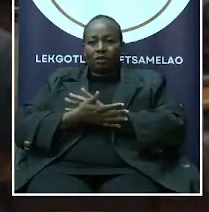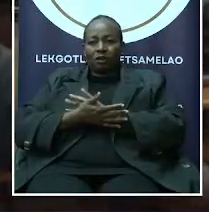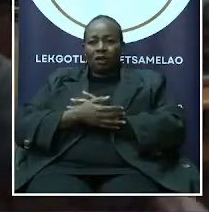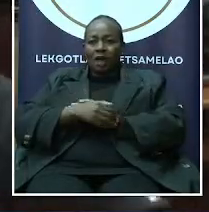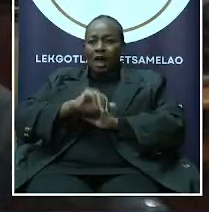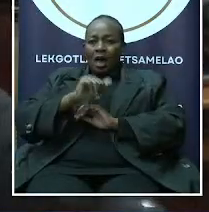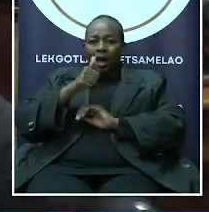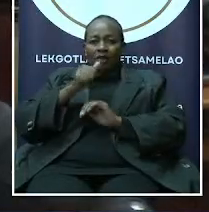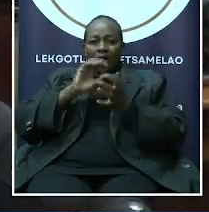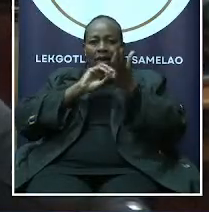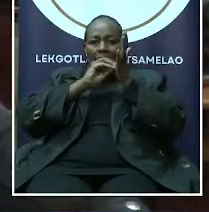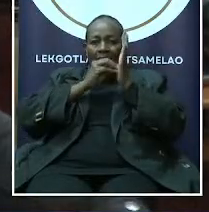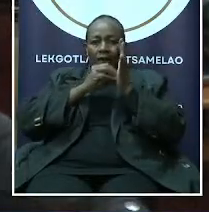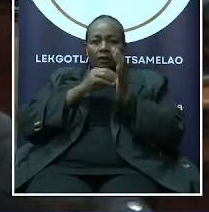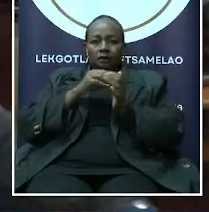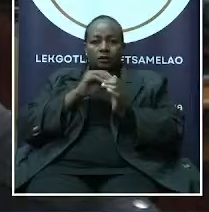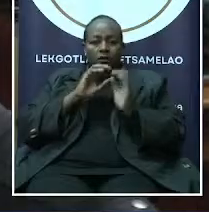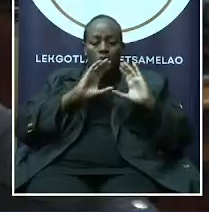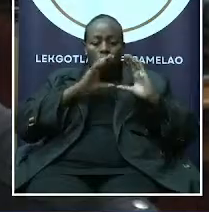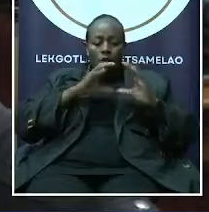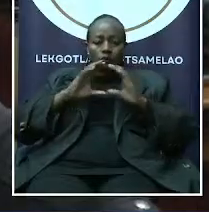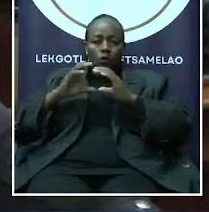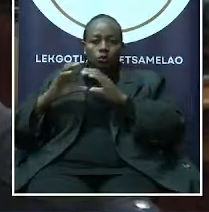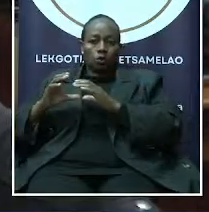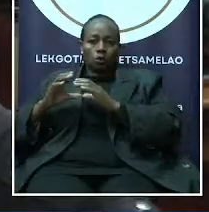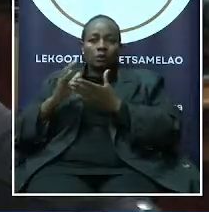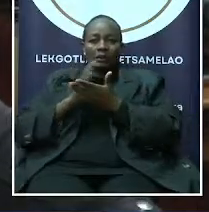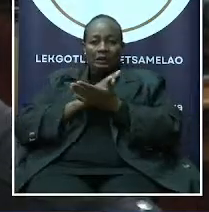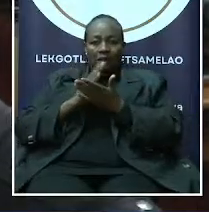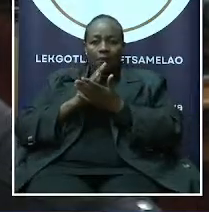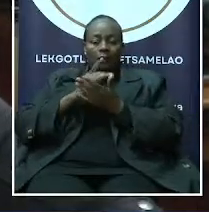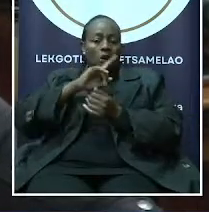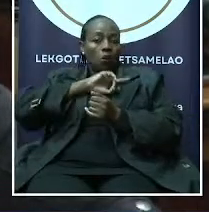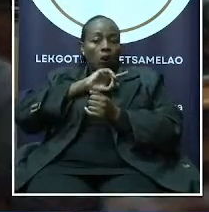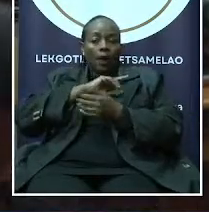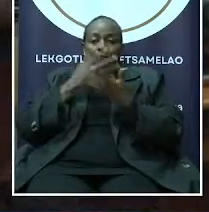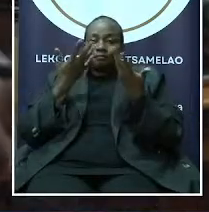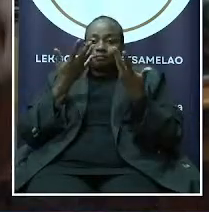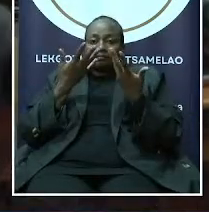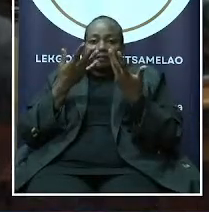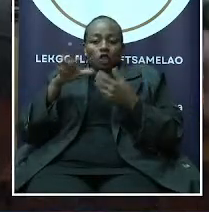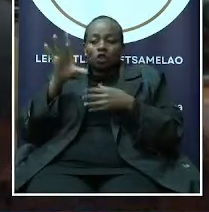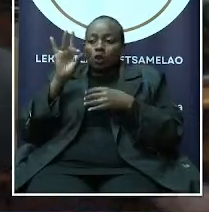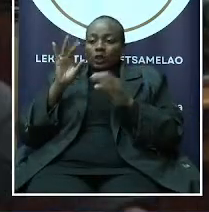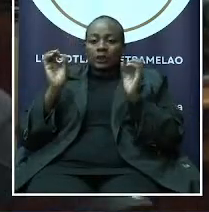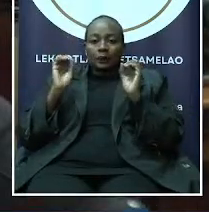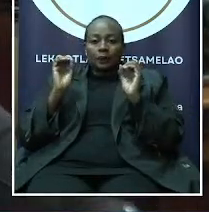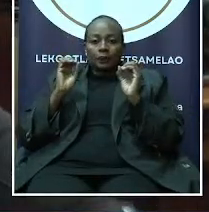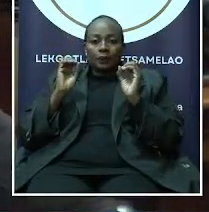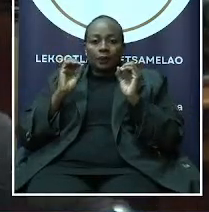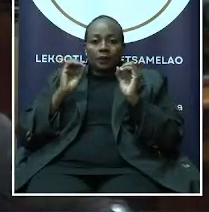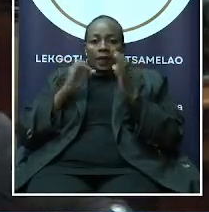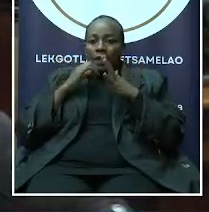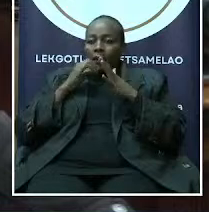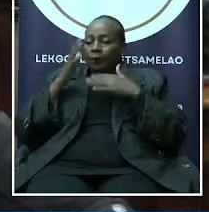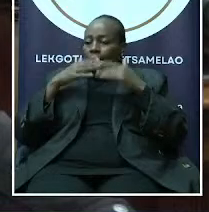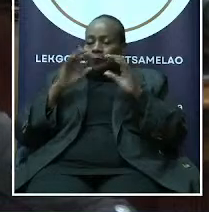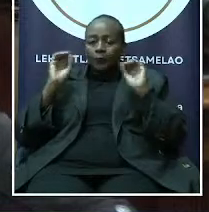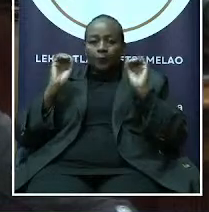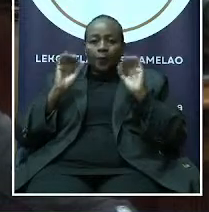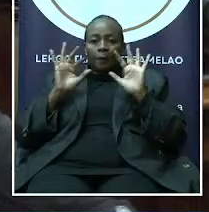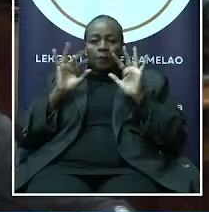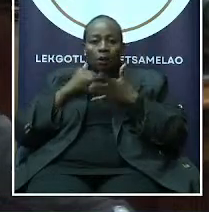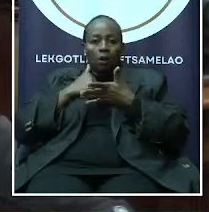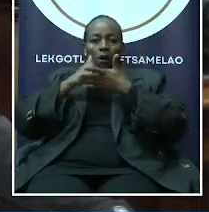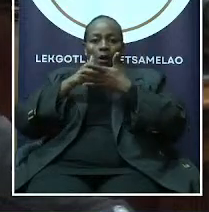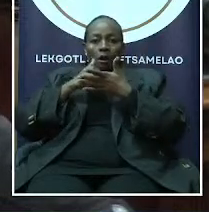BTKs, some of them are different groups because there is no alternative. There's no one who reaches them. We end up here fighting